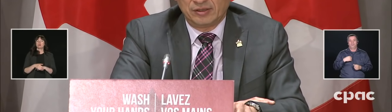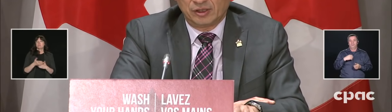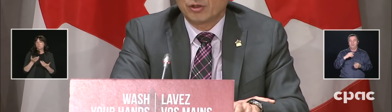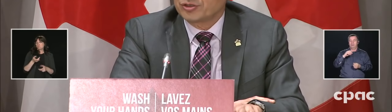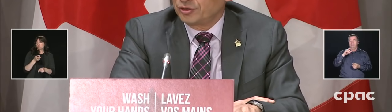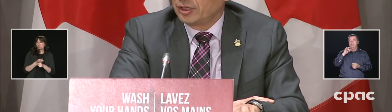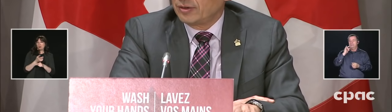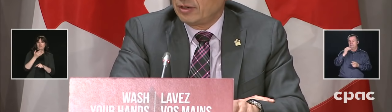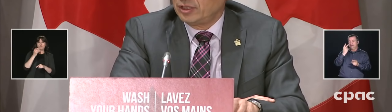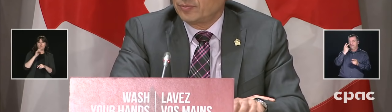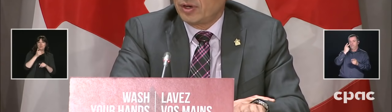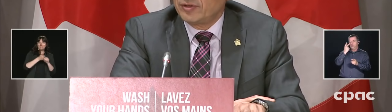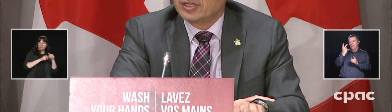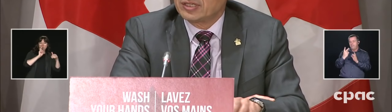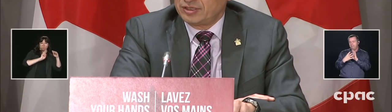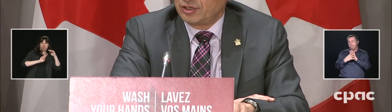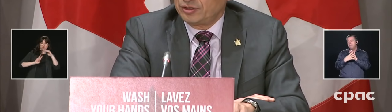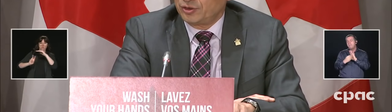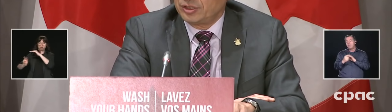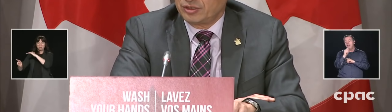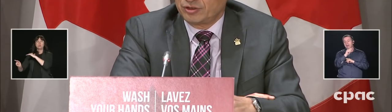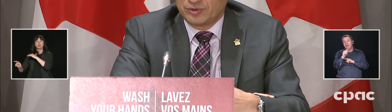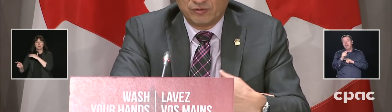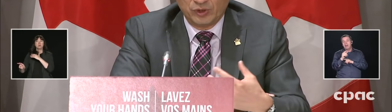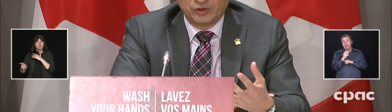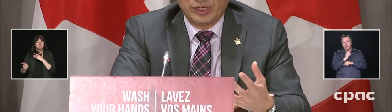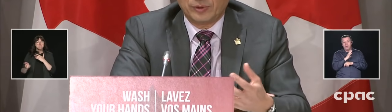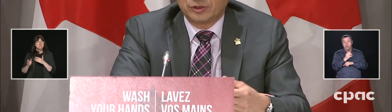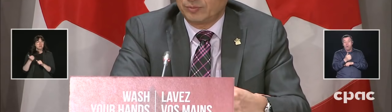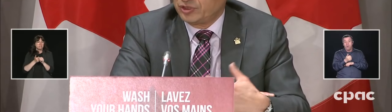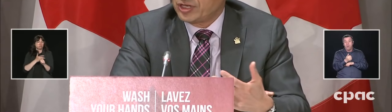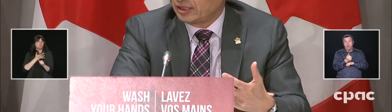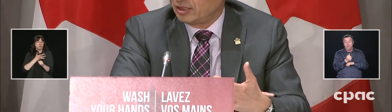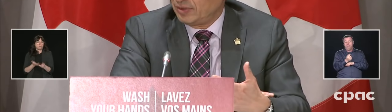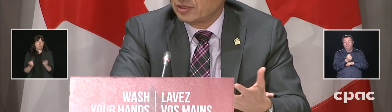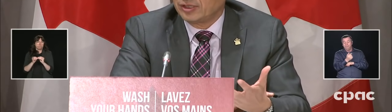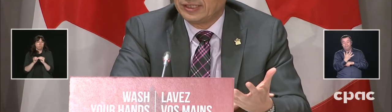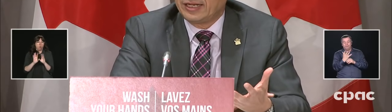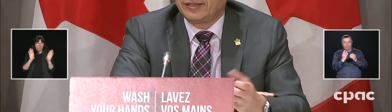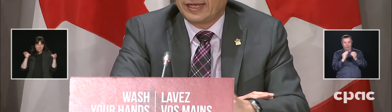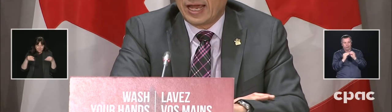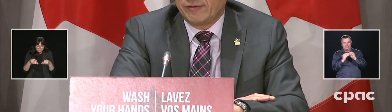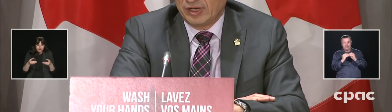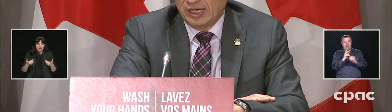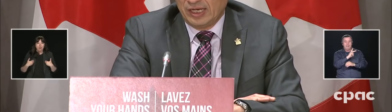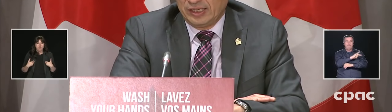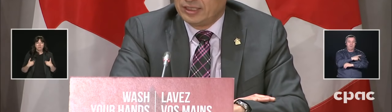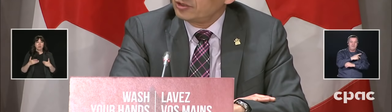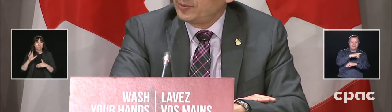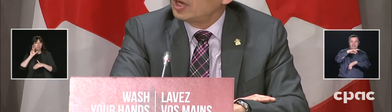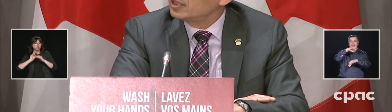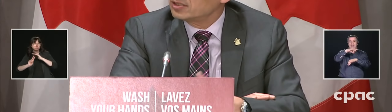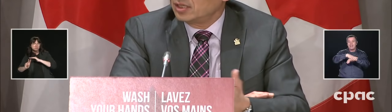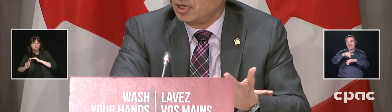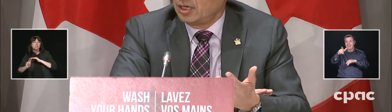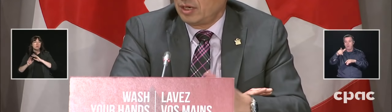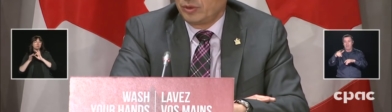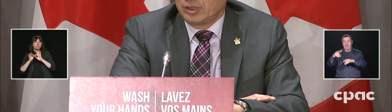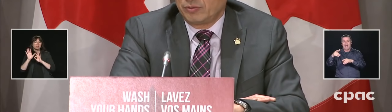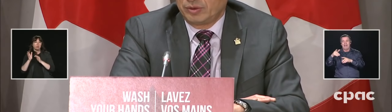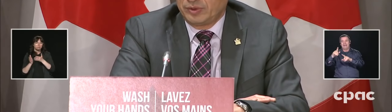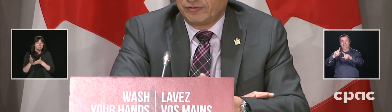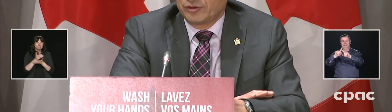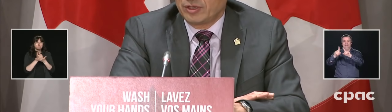data. They're closer to the ground in the provinces and territories in terms of what they're able to project based on the data they have. It is, to be honest,